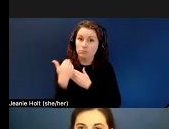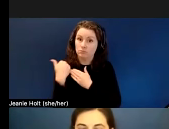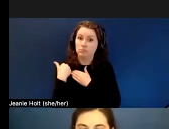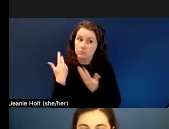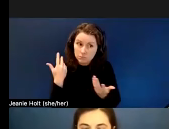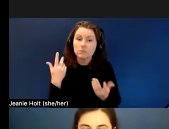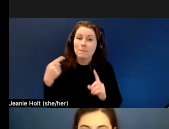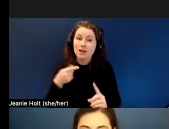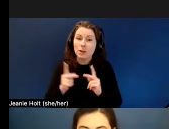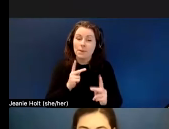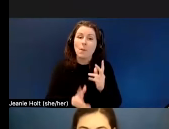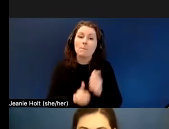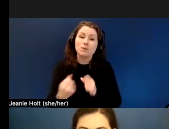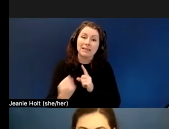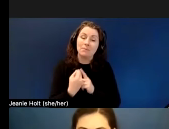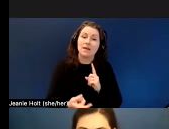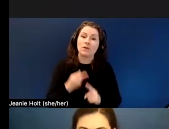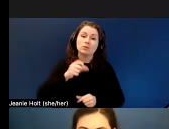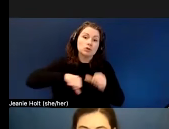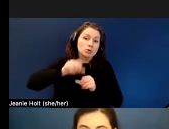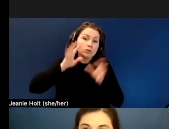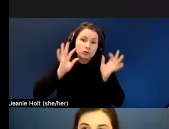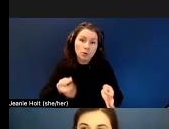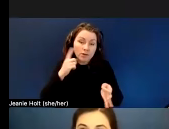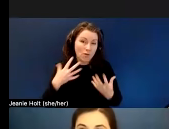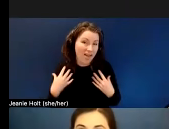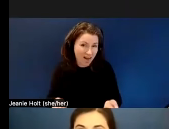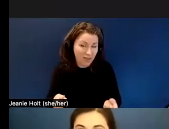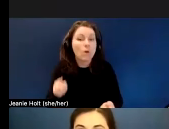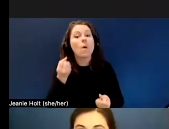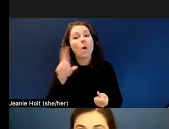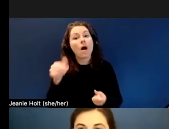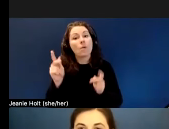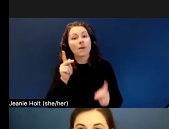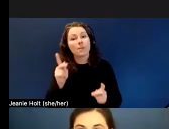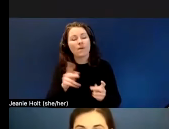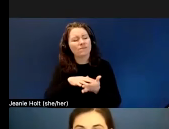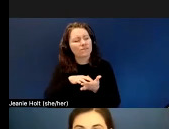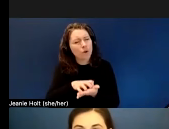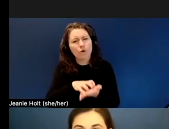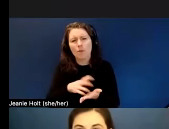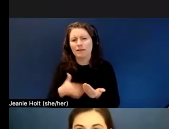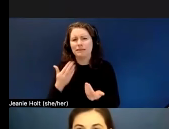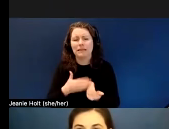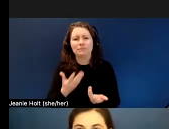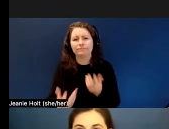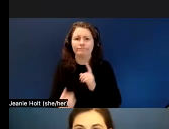might be most affected by social determinants of health or people that are most vulnerable, helping people understand not only that